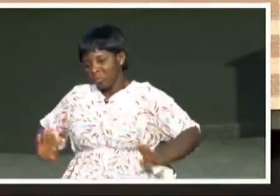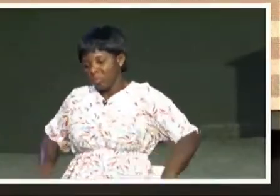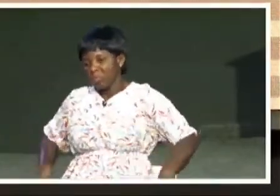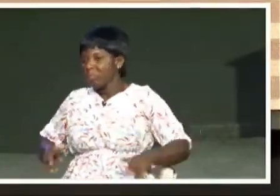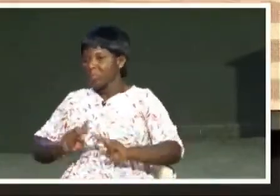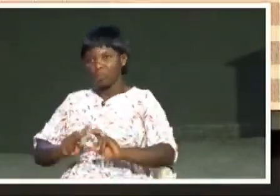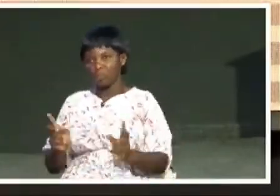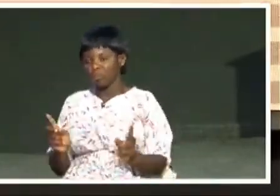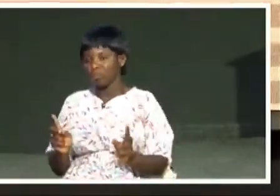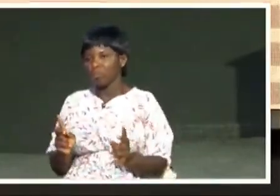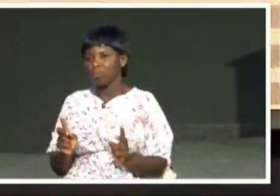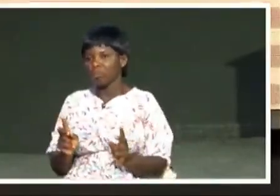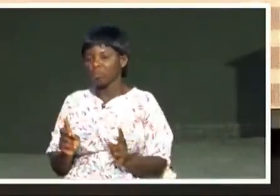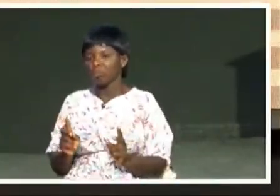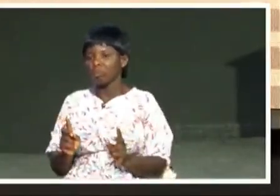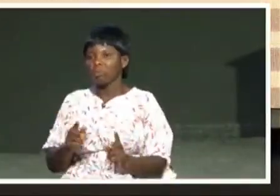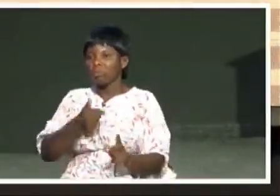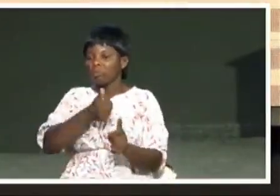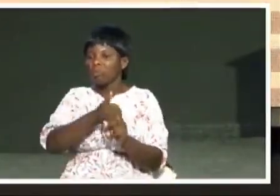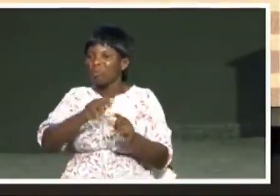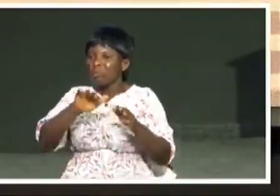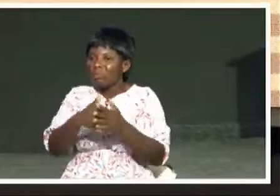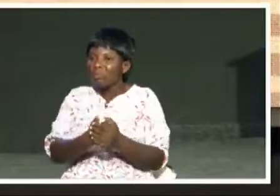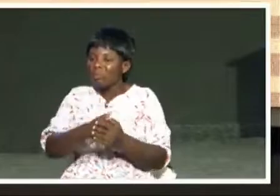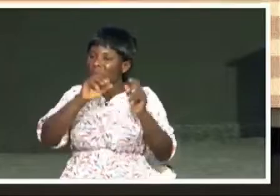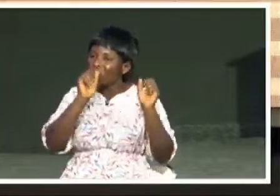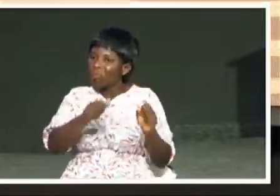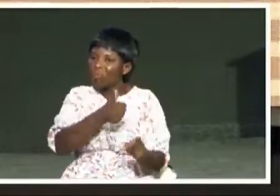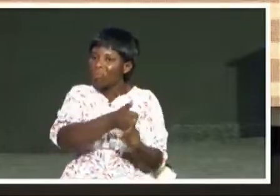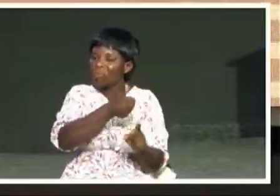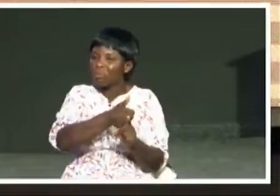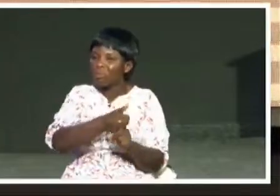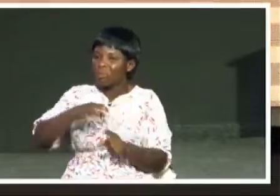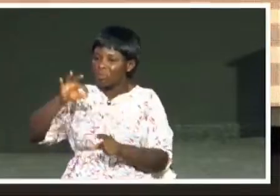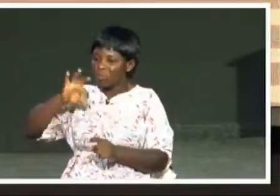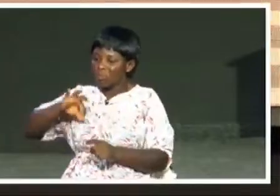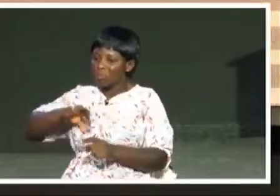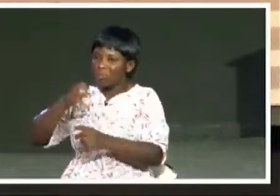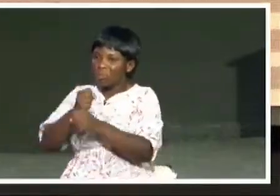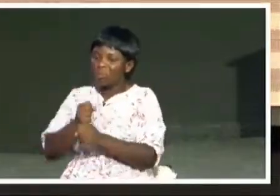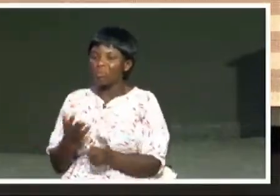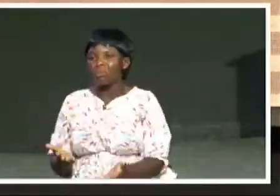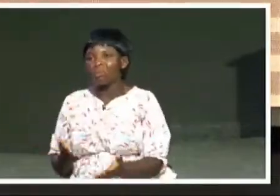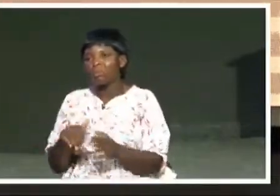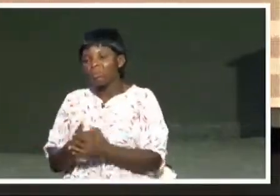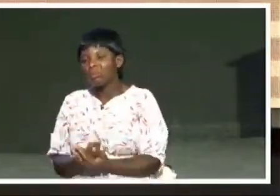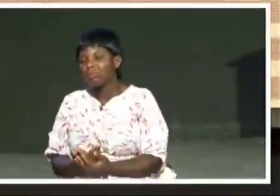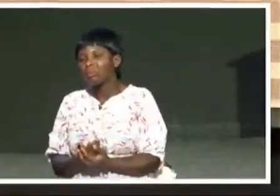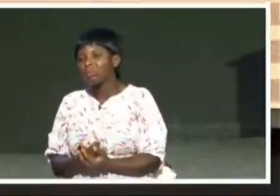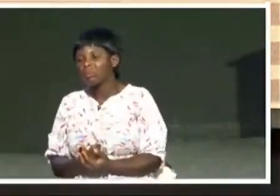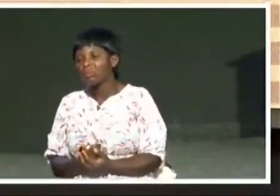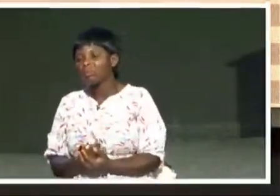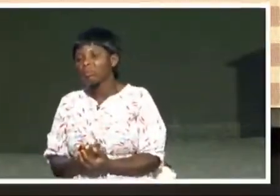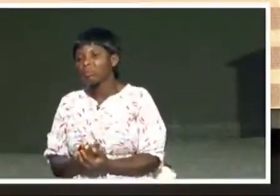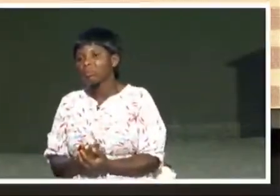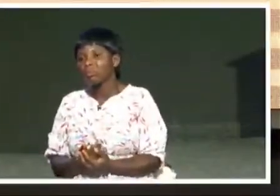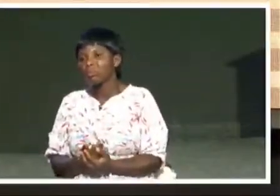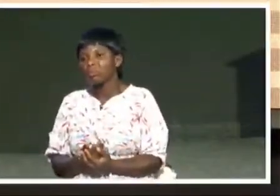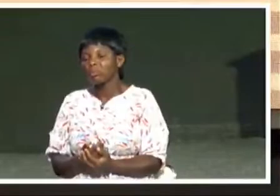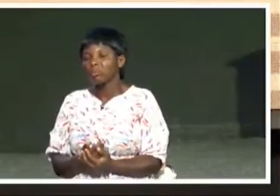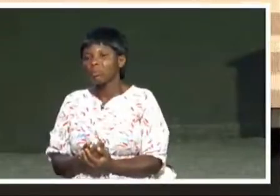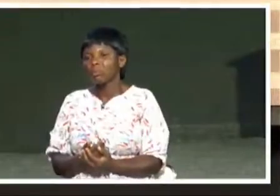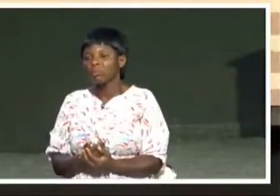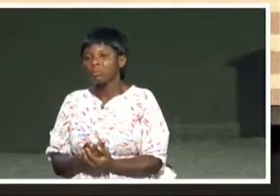myself? How can I earn something better? What is it that I need to learn? As I said, even if you are a